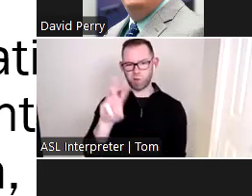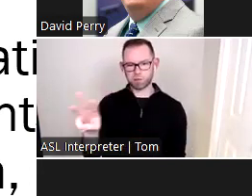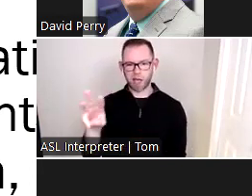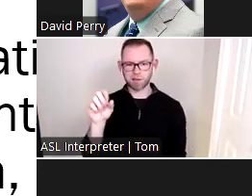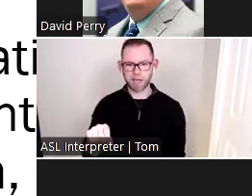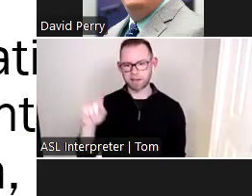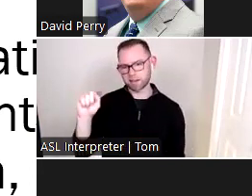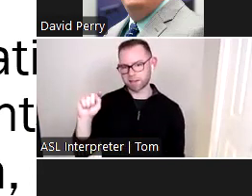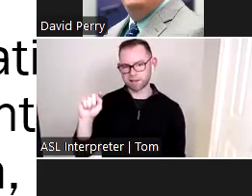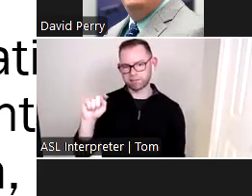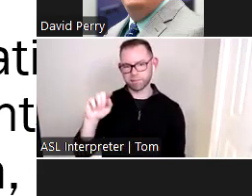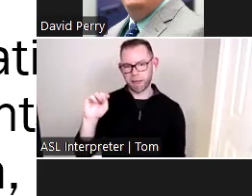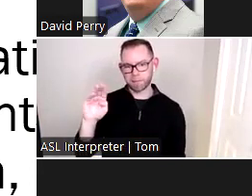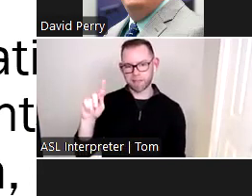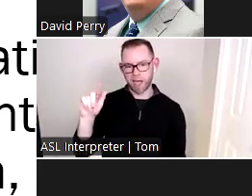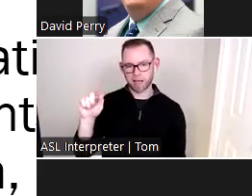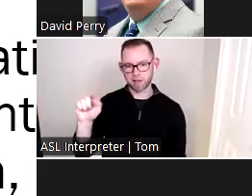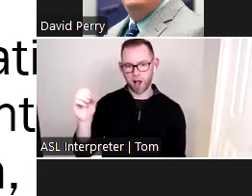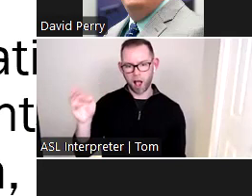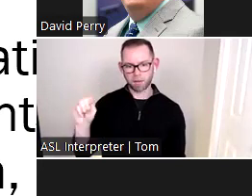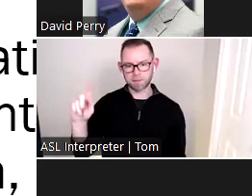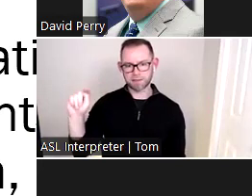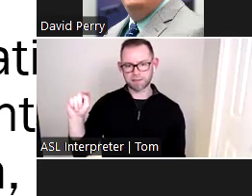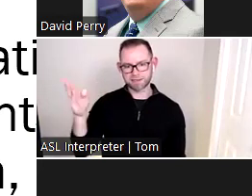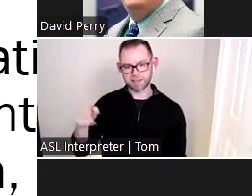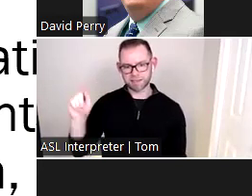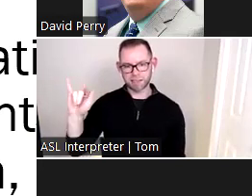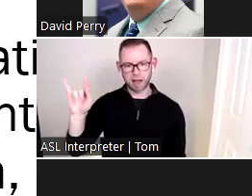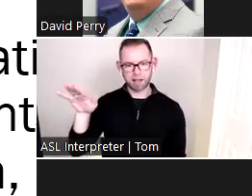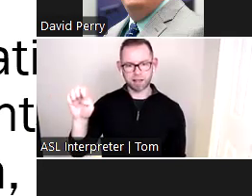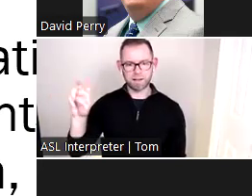www.mbta.com/titlevi to reach the Office of Diversity and Civil Rights.